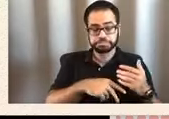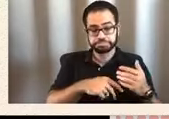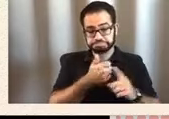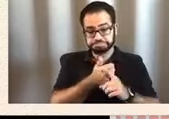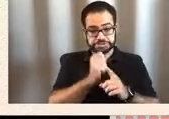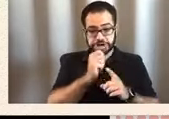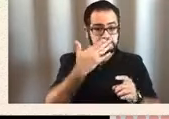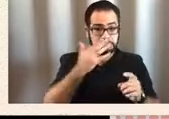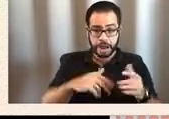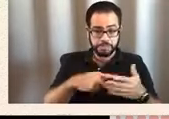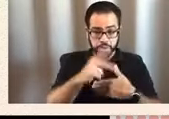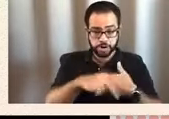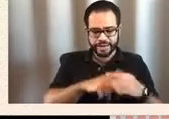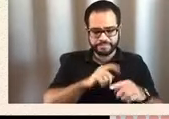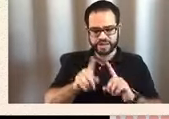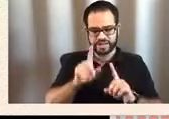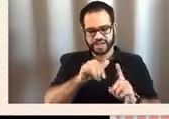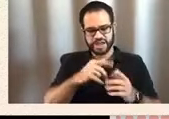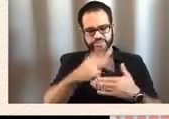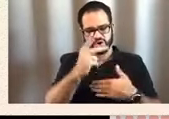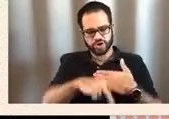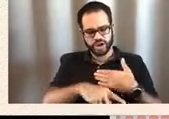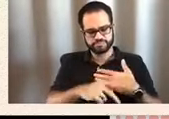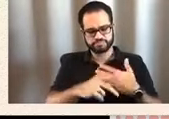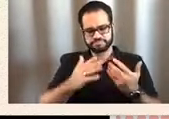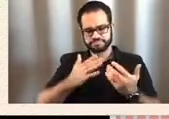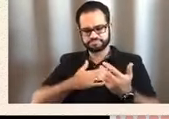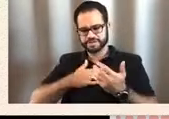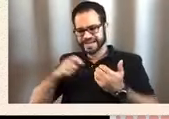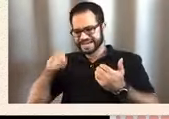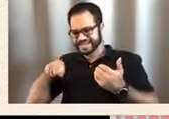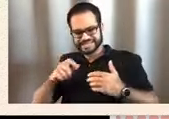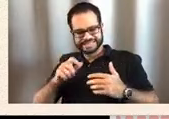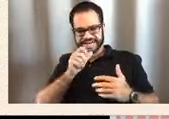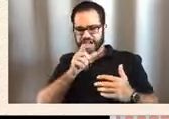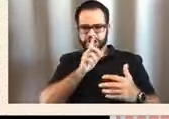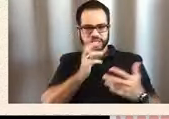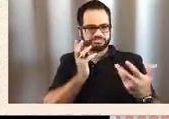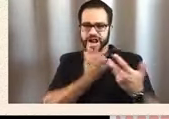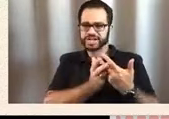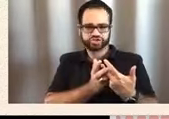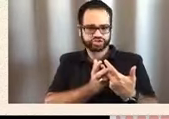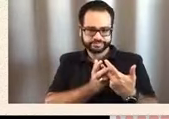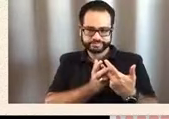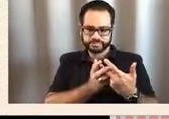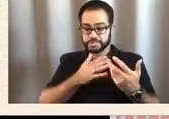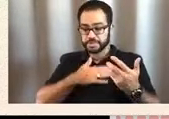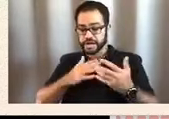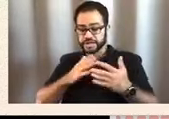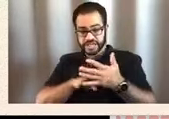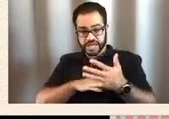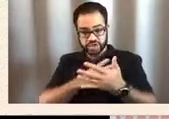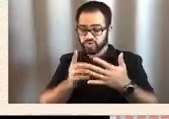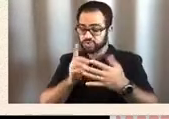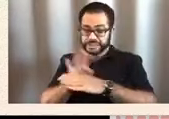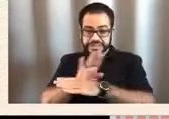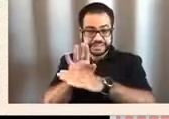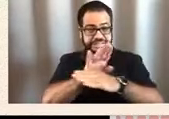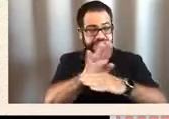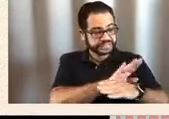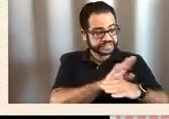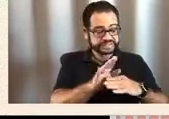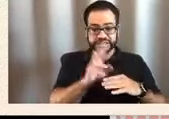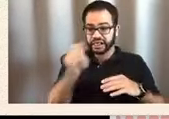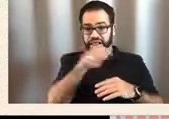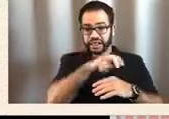that didn't really meet my busyness of my schedule and the amount